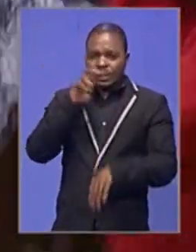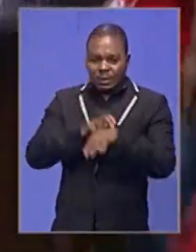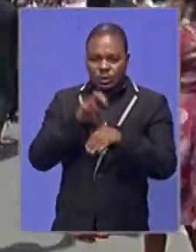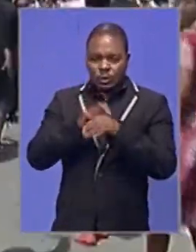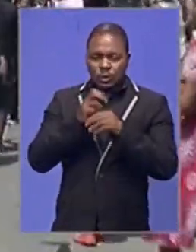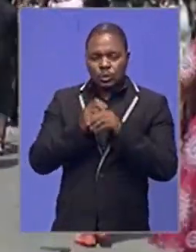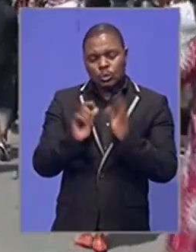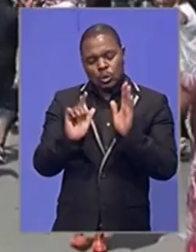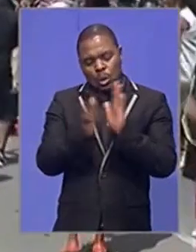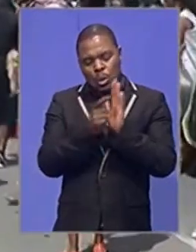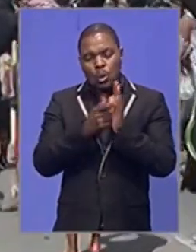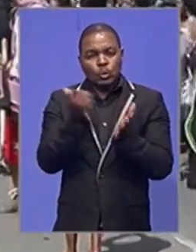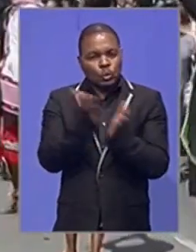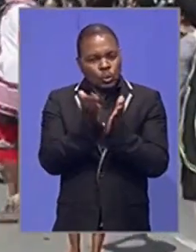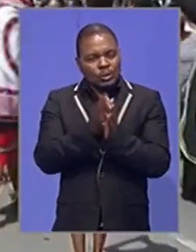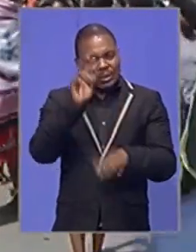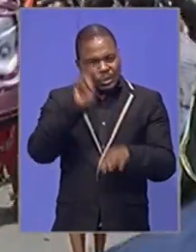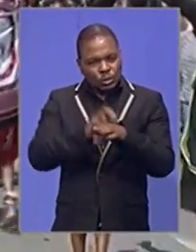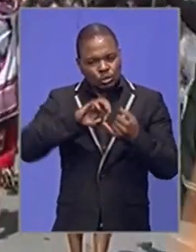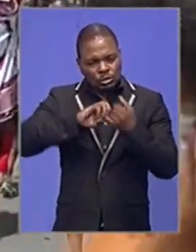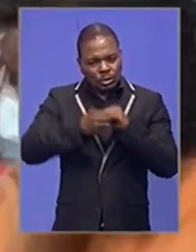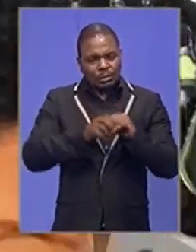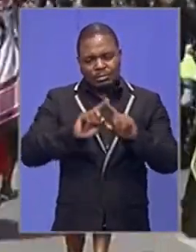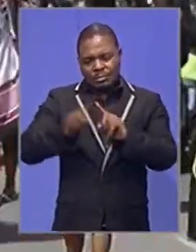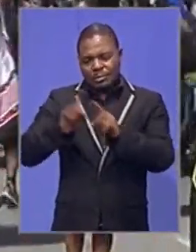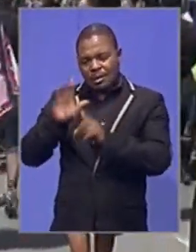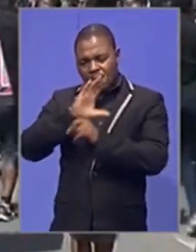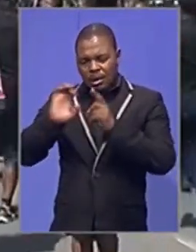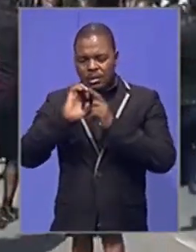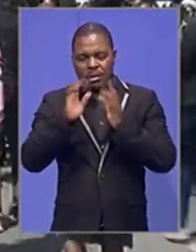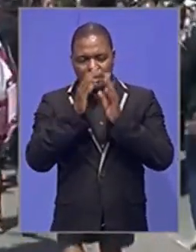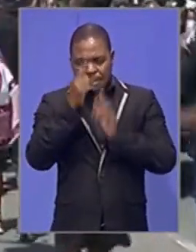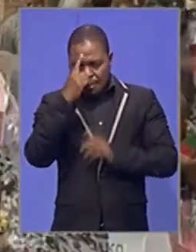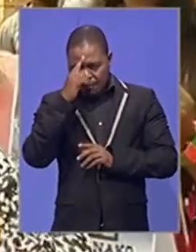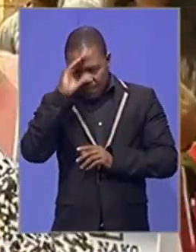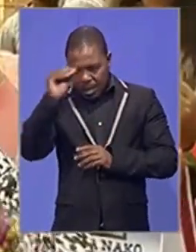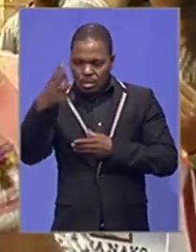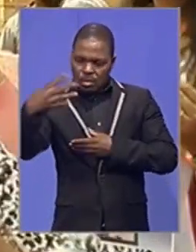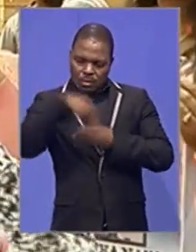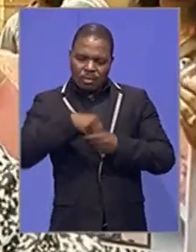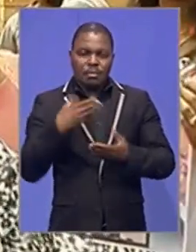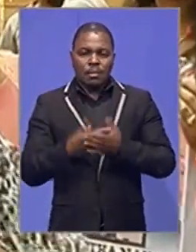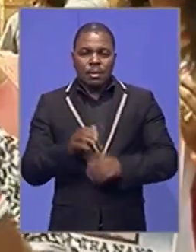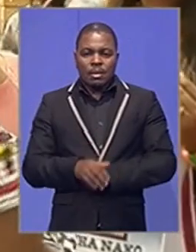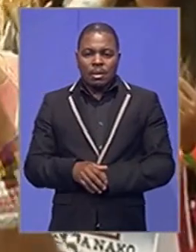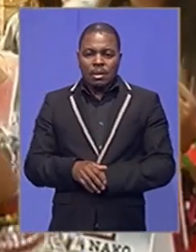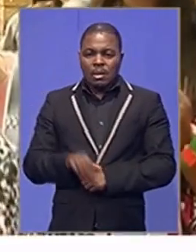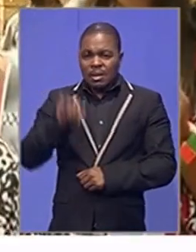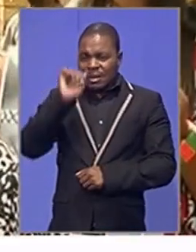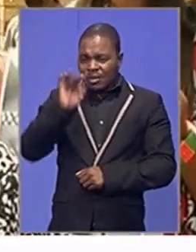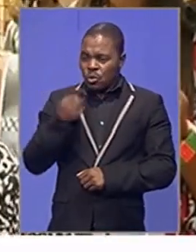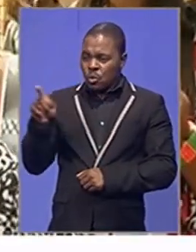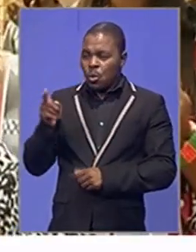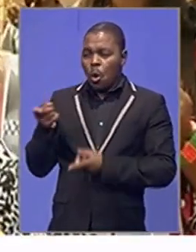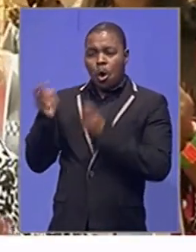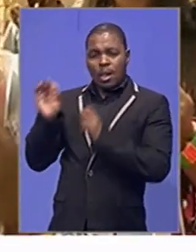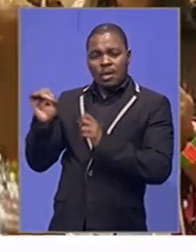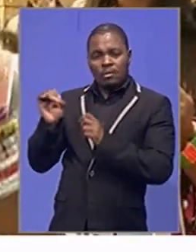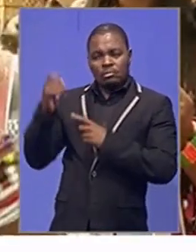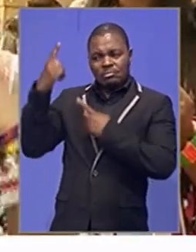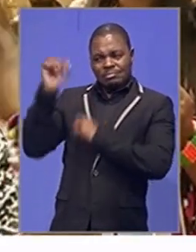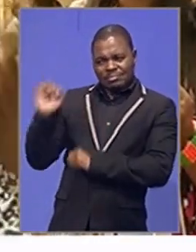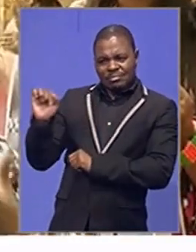melawana ya dikolo gore e kgone go akaretša ditumelo ka moka. When you have a calling on your own as an adult even, you